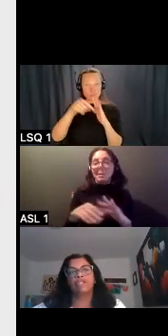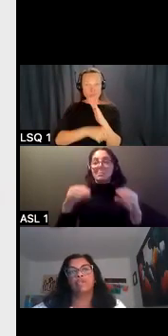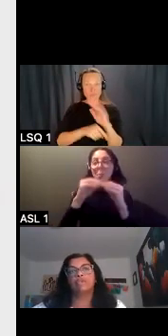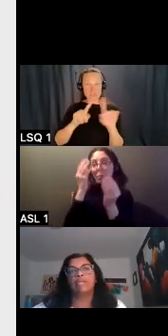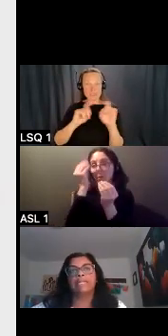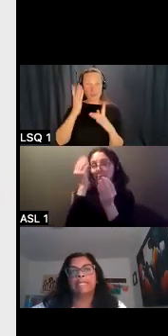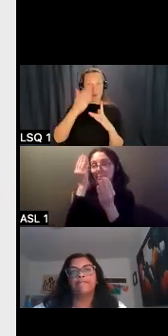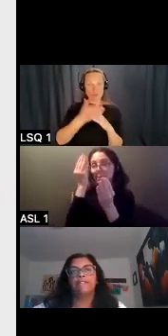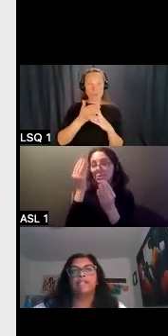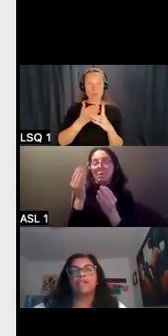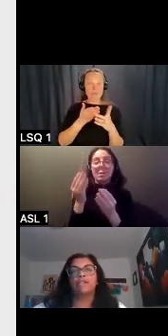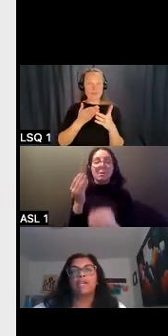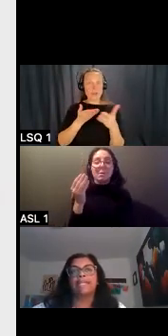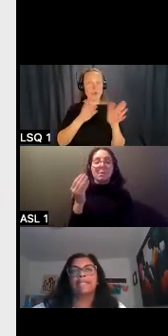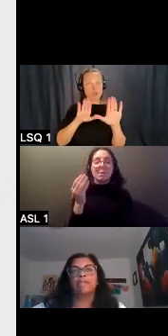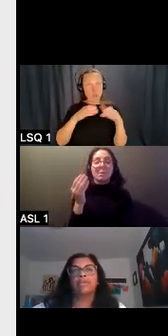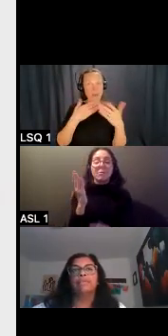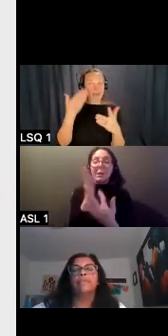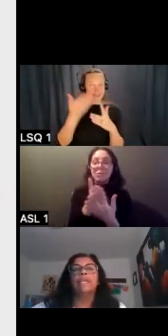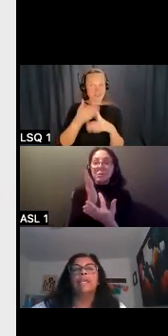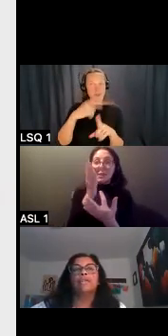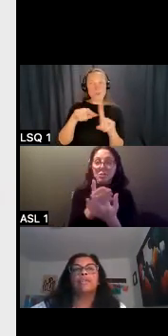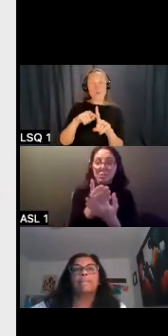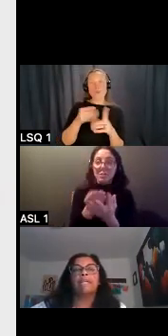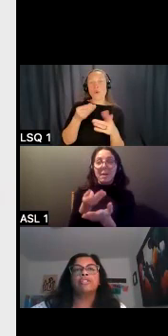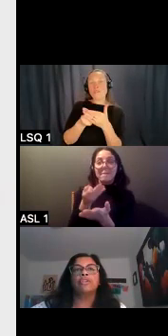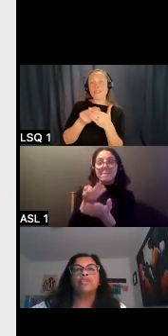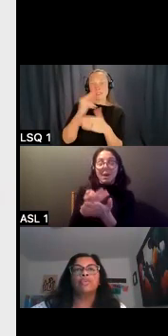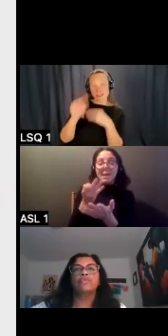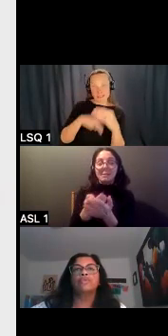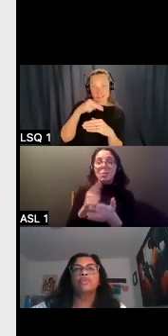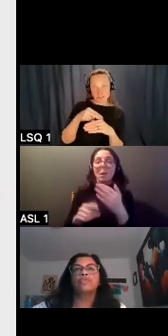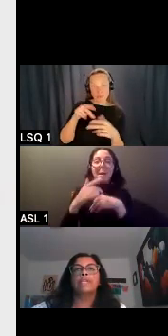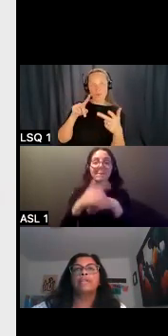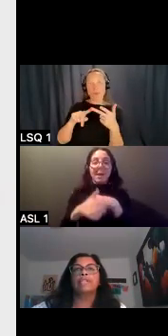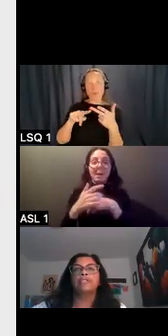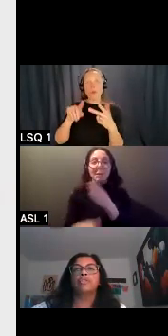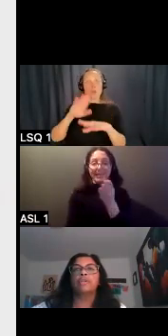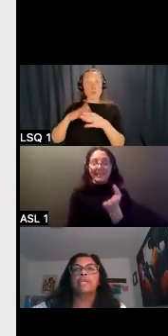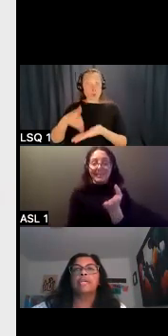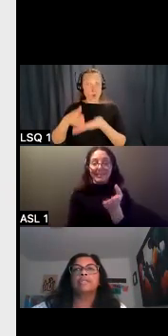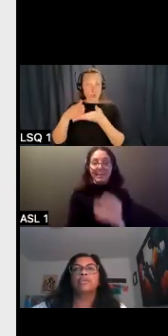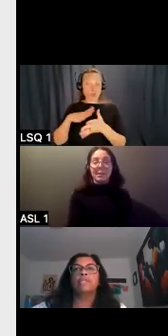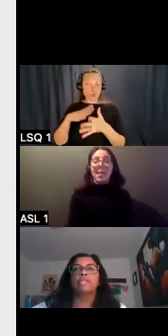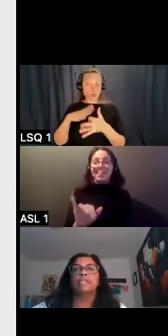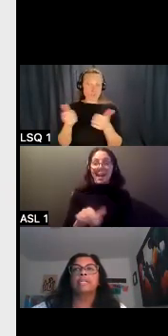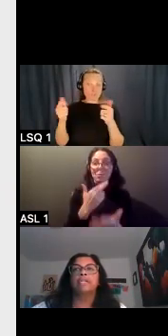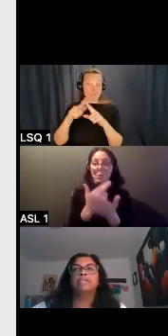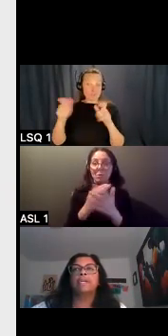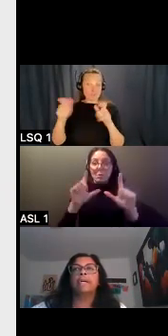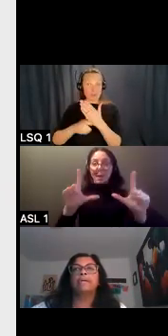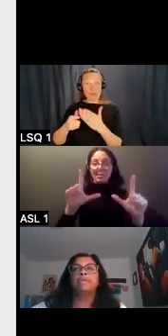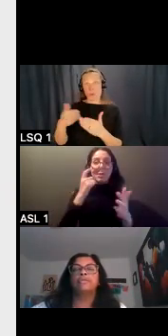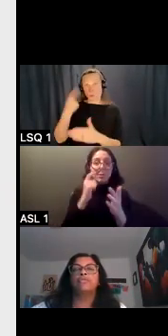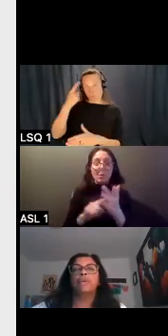about the interventions and the financings that are available. On the page of resources, you will find documentation